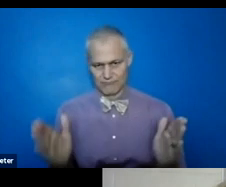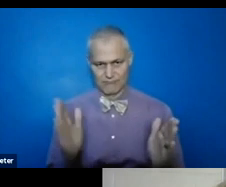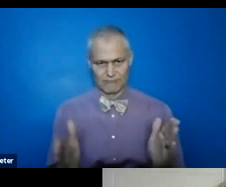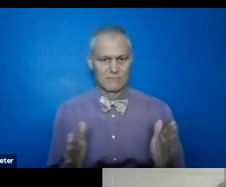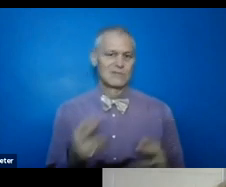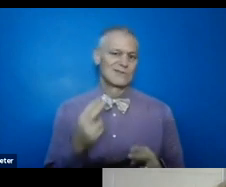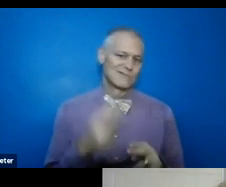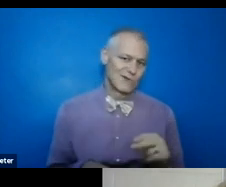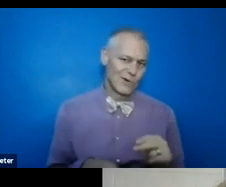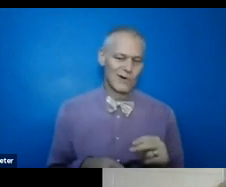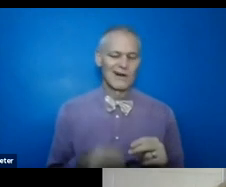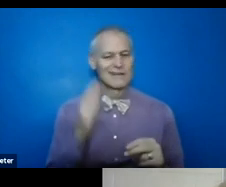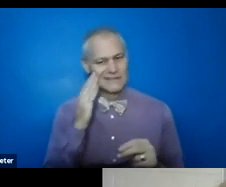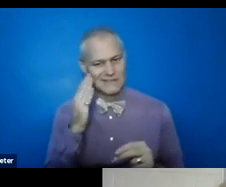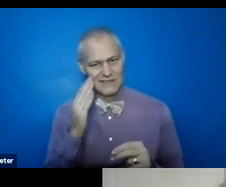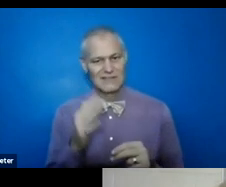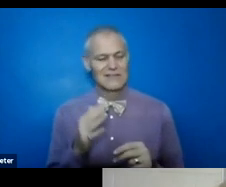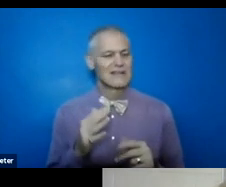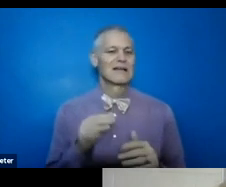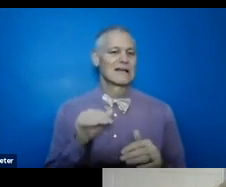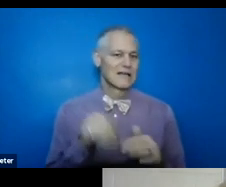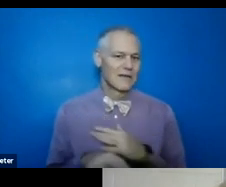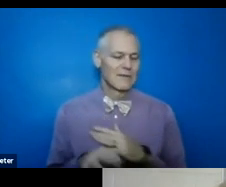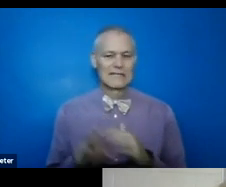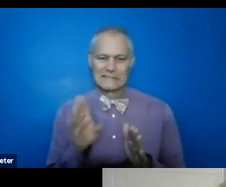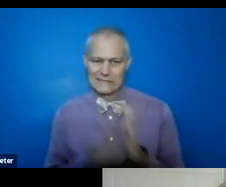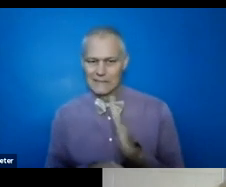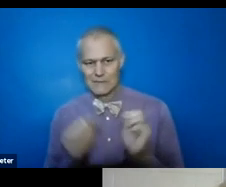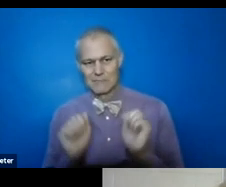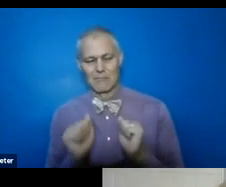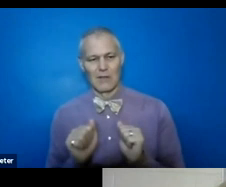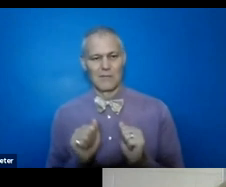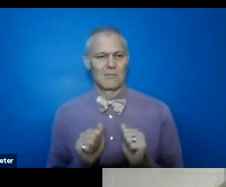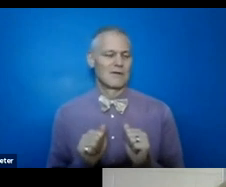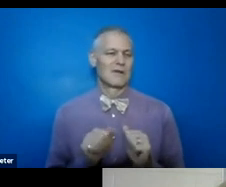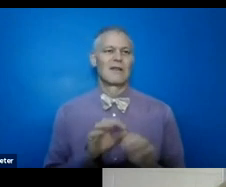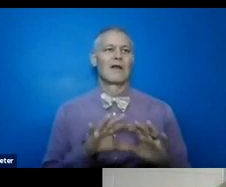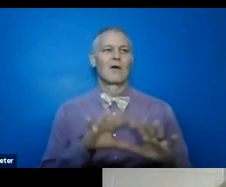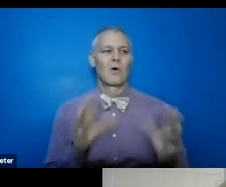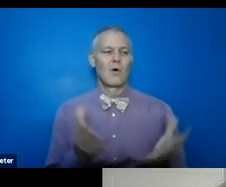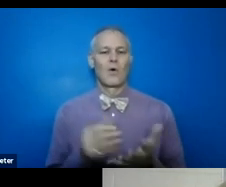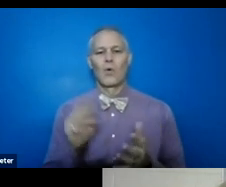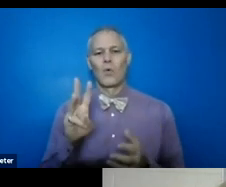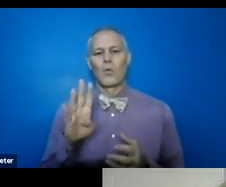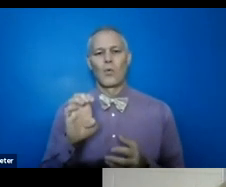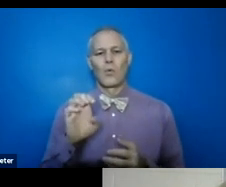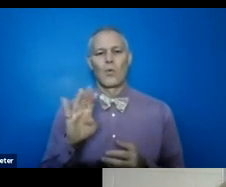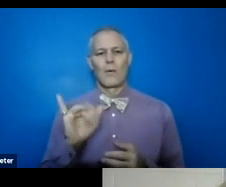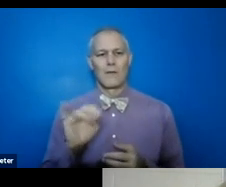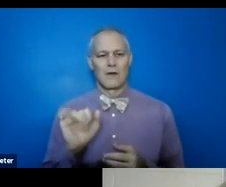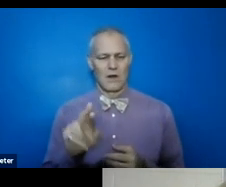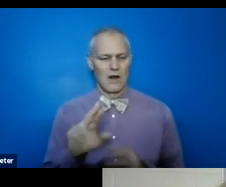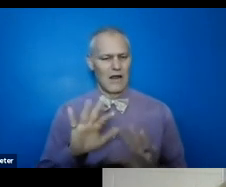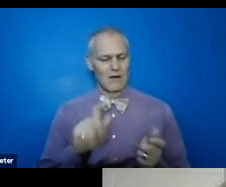short, trying to be like come in as cheap as possible. And I think just under the whole webinar, the whole conversation of how do we shift